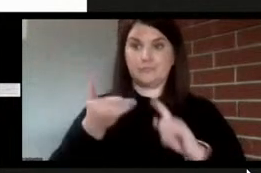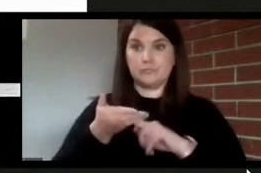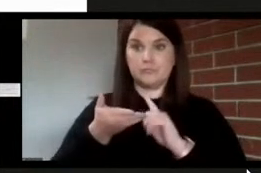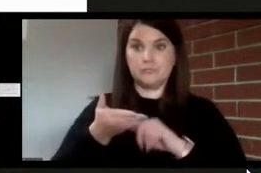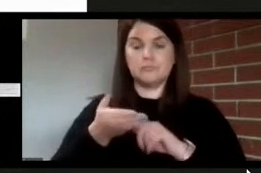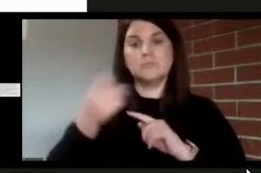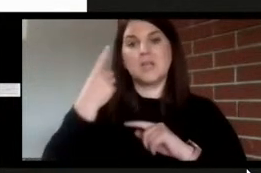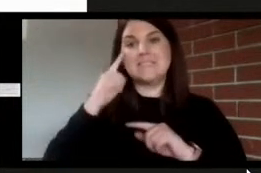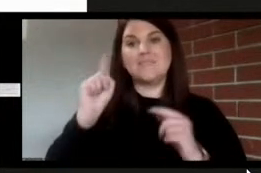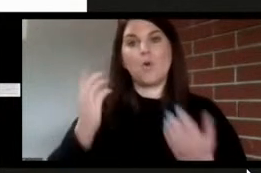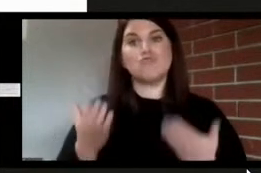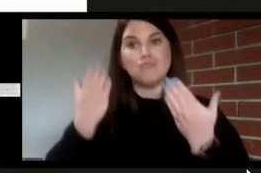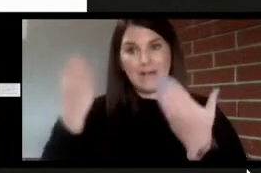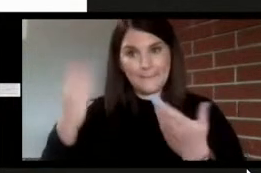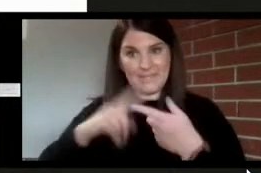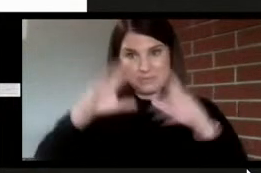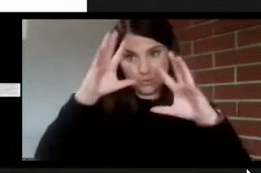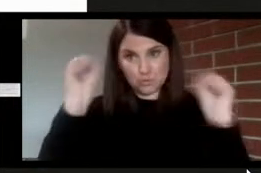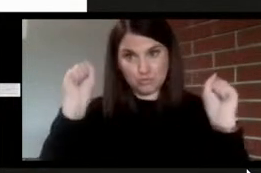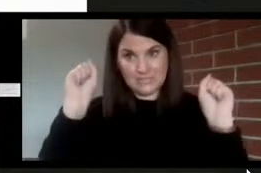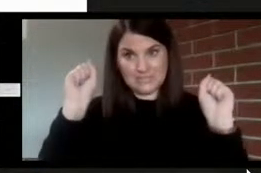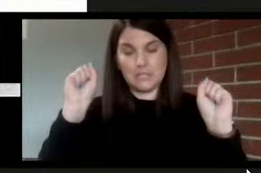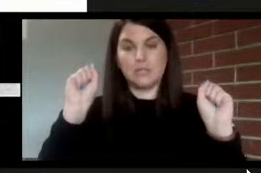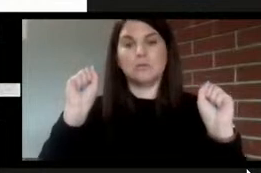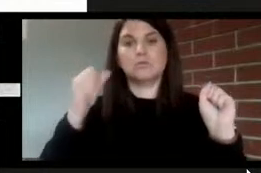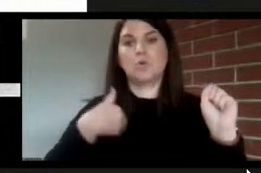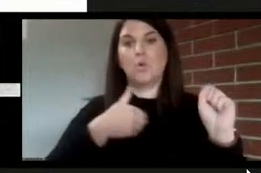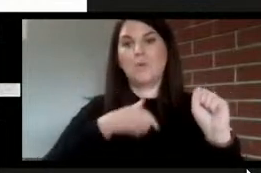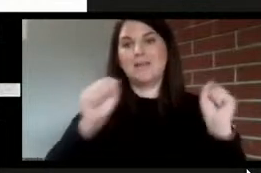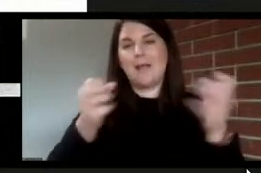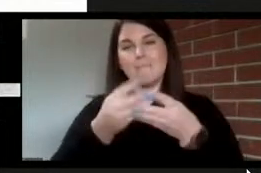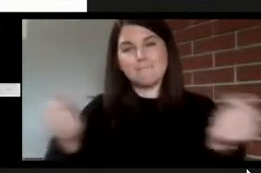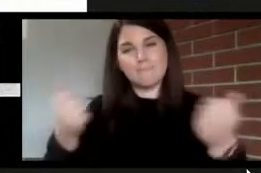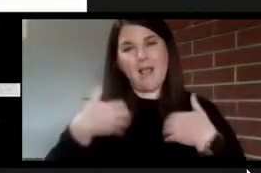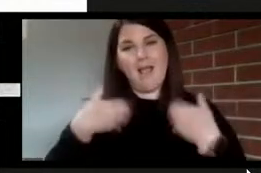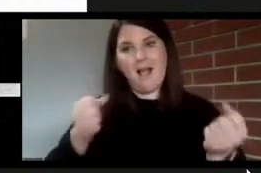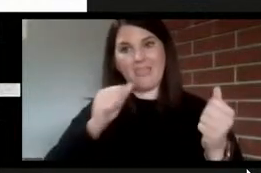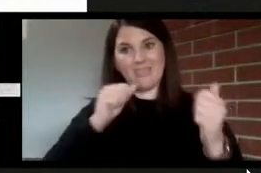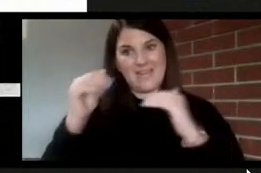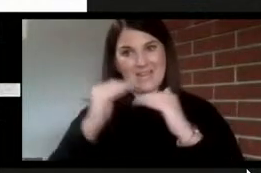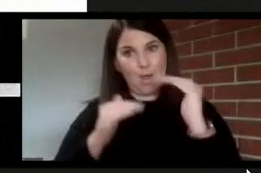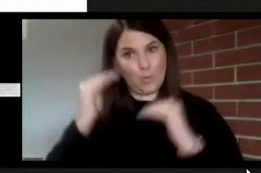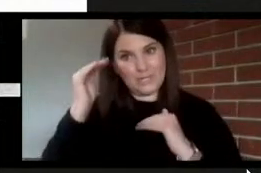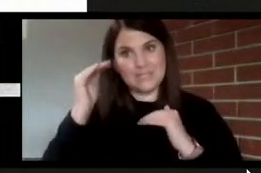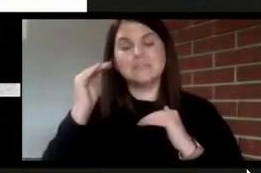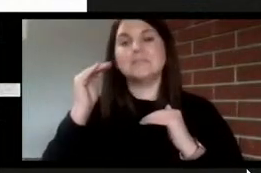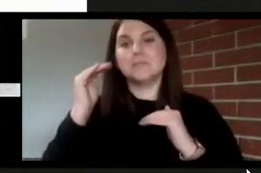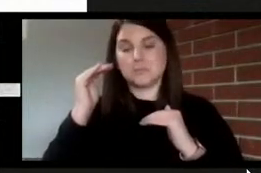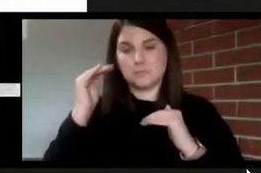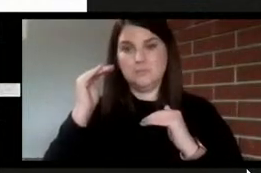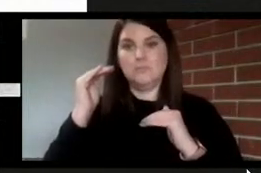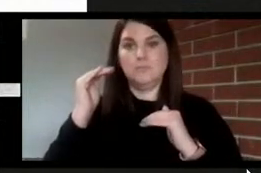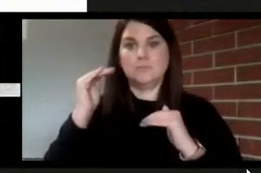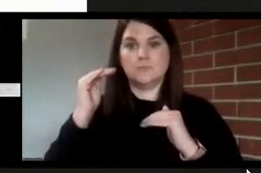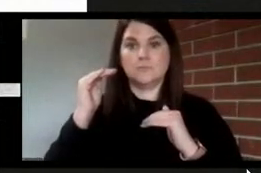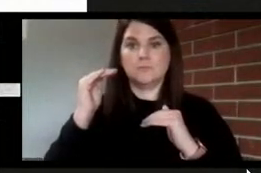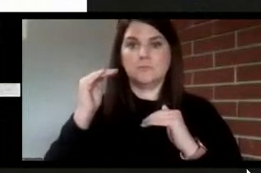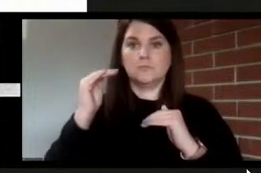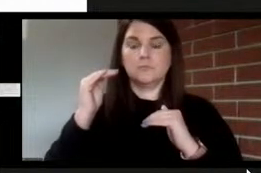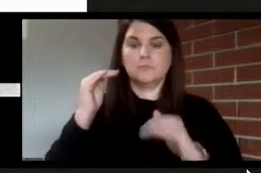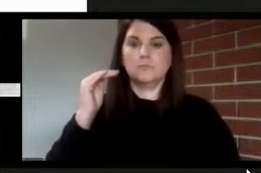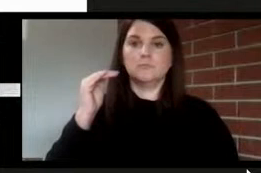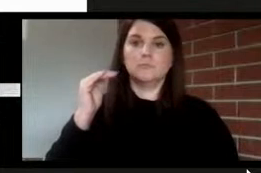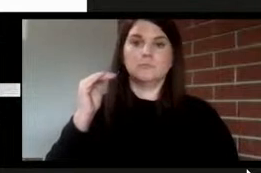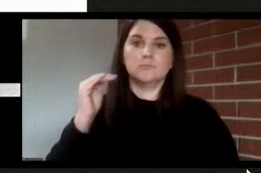for recommendations to be presented so that we can mitigate the health inequities caused or